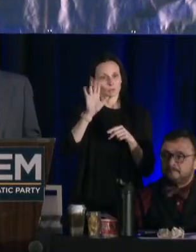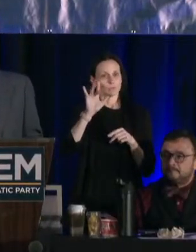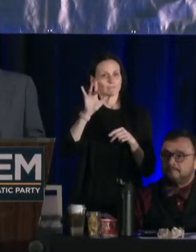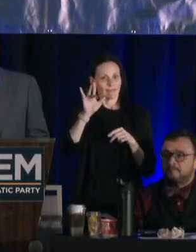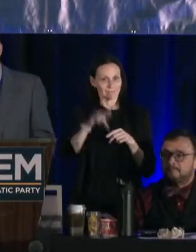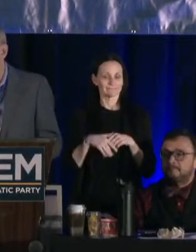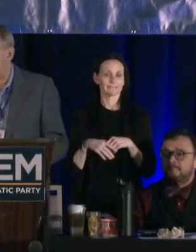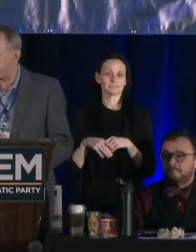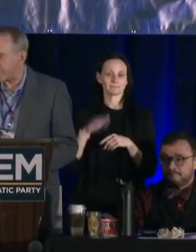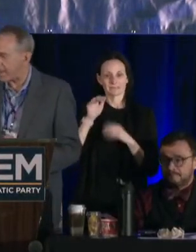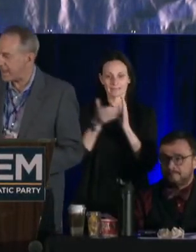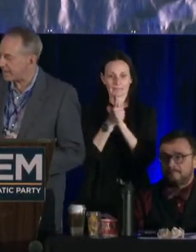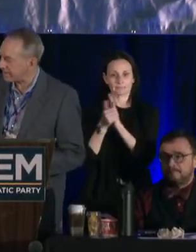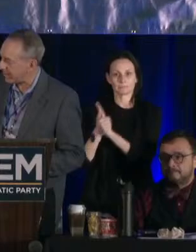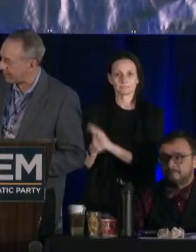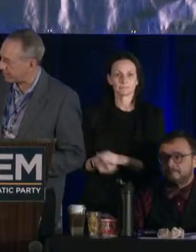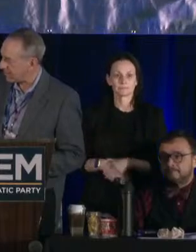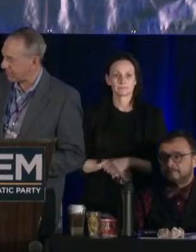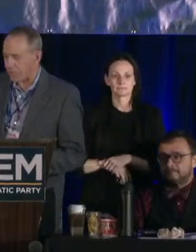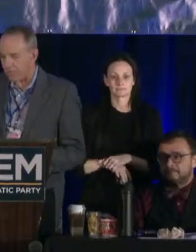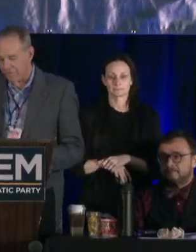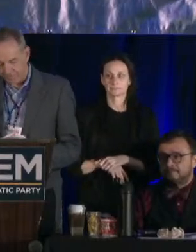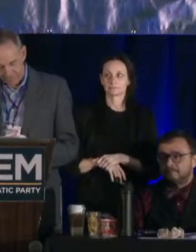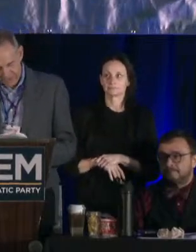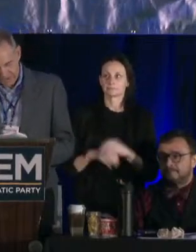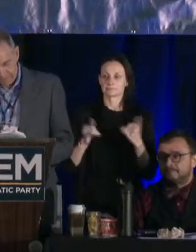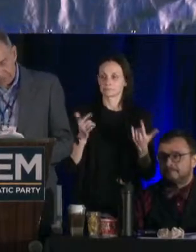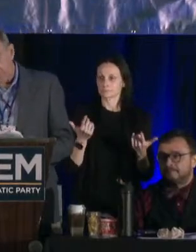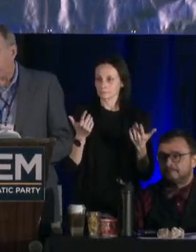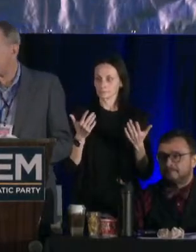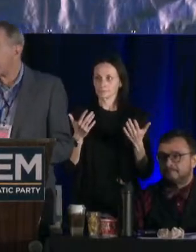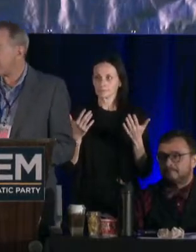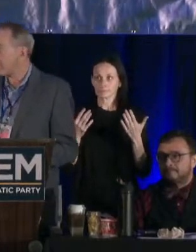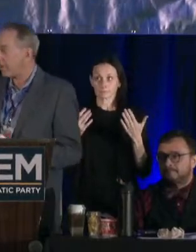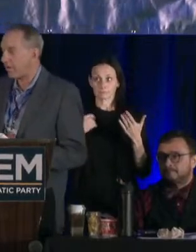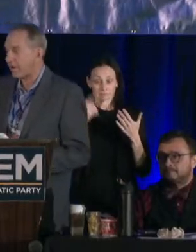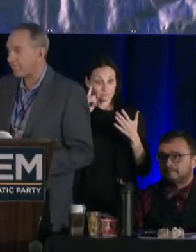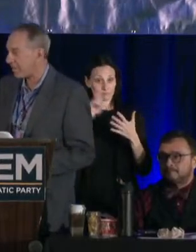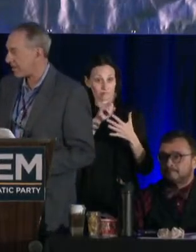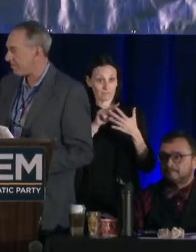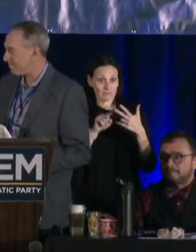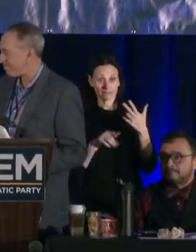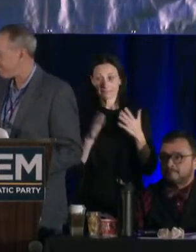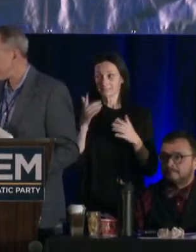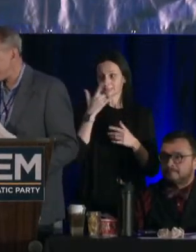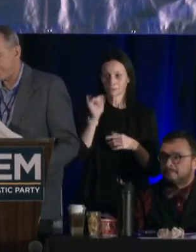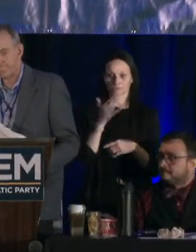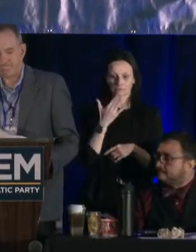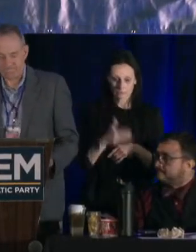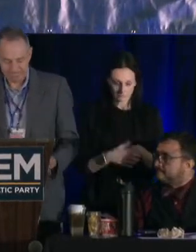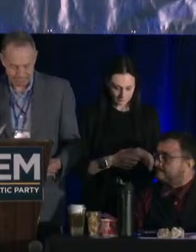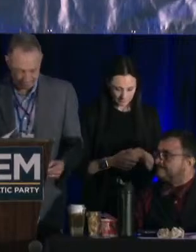2025 ADEMs. All right, and I will now turn over most of the rest of this to Valeria. Thank you.